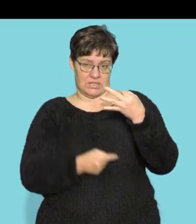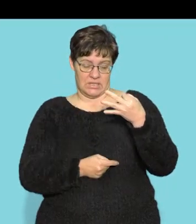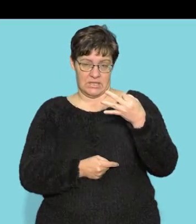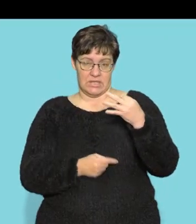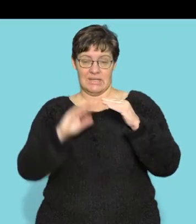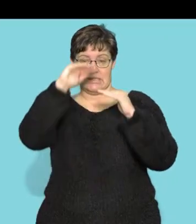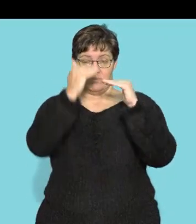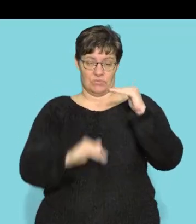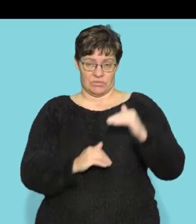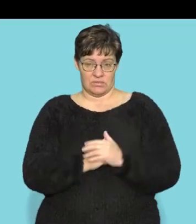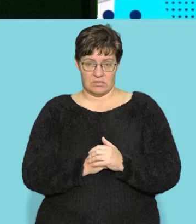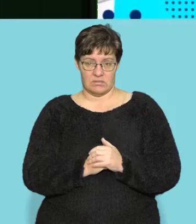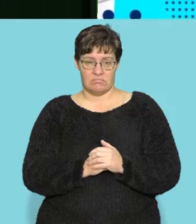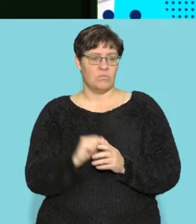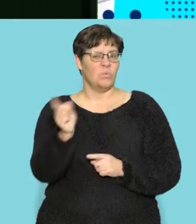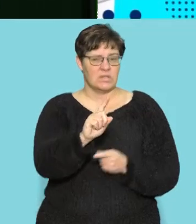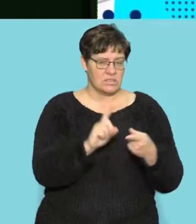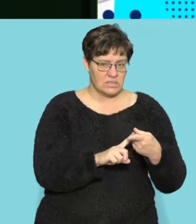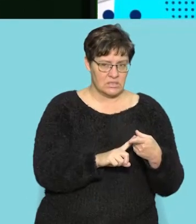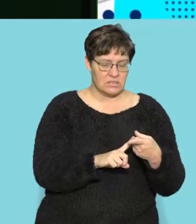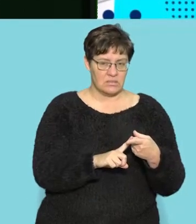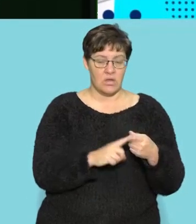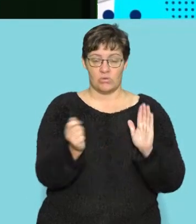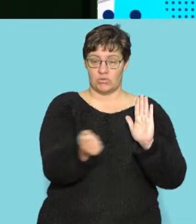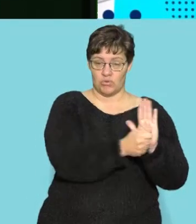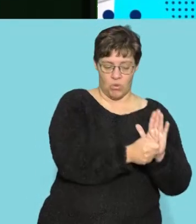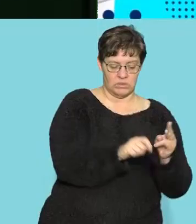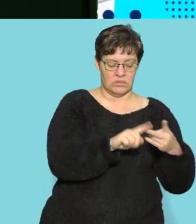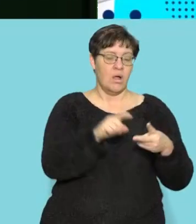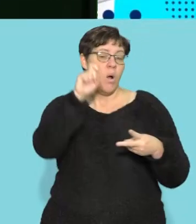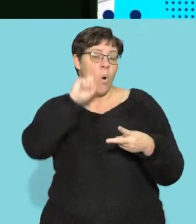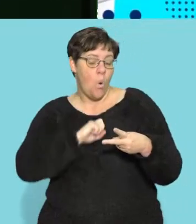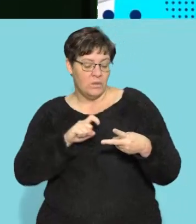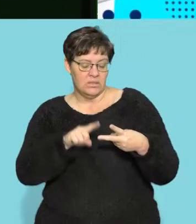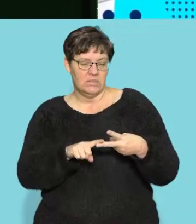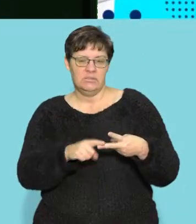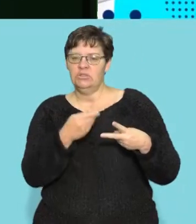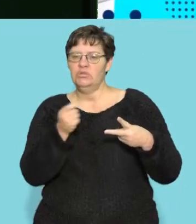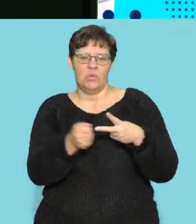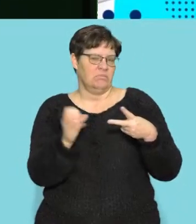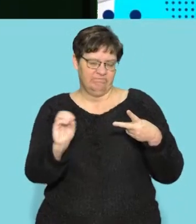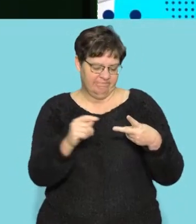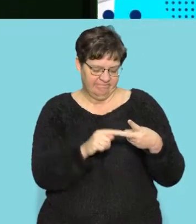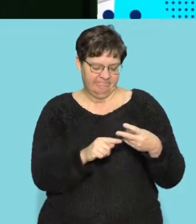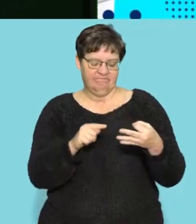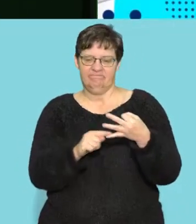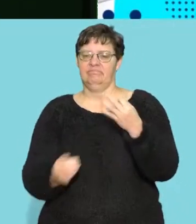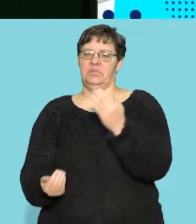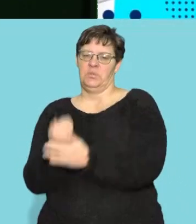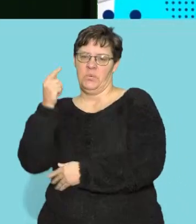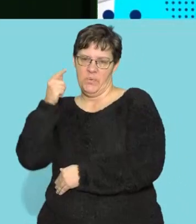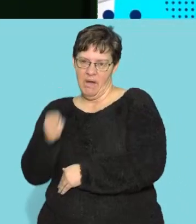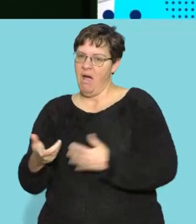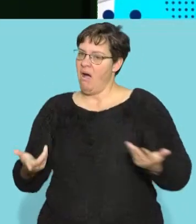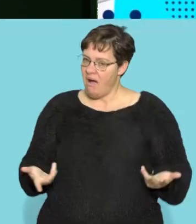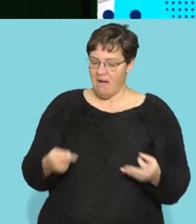components of depreciation. What are they? The sold, the old unsold, and the new.